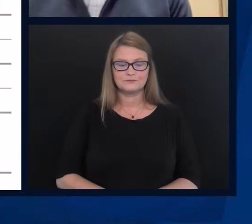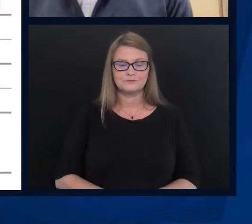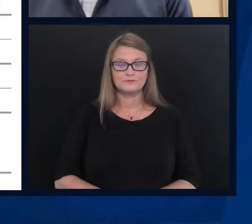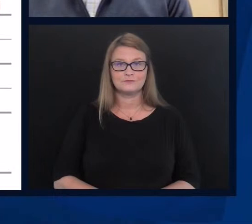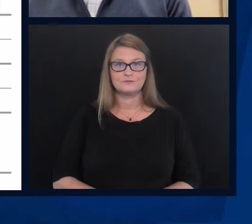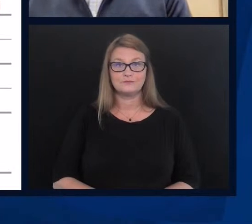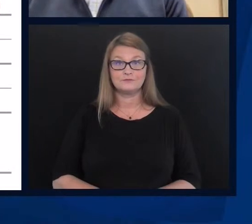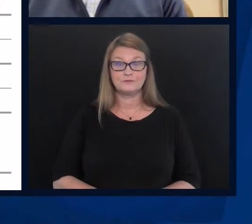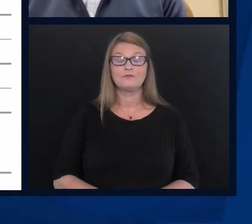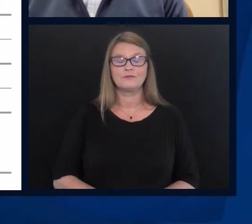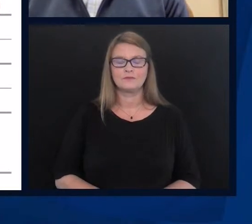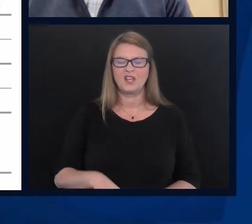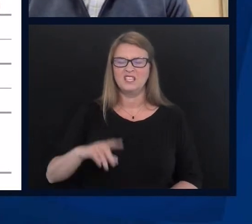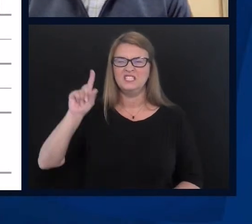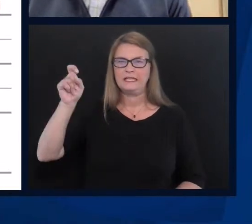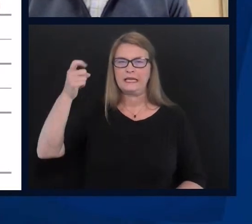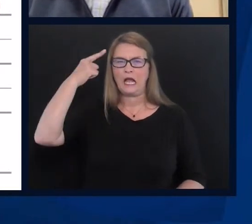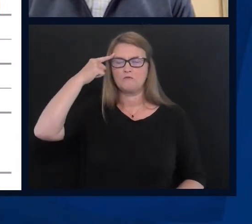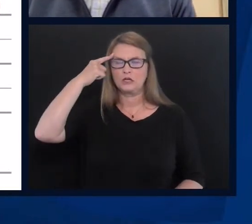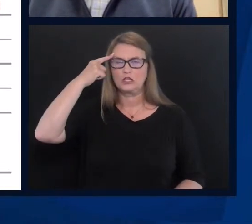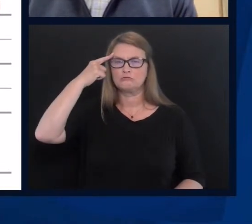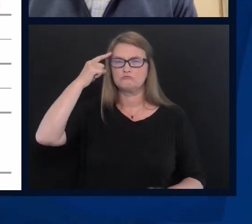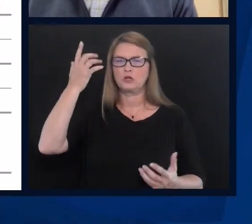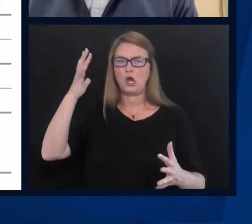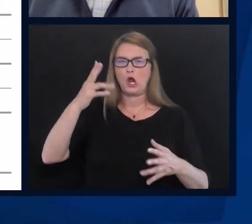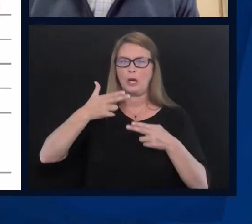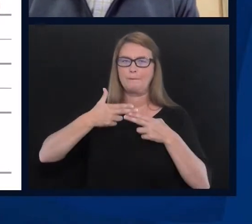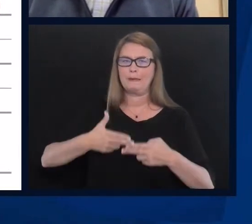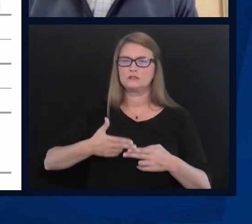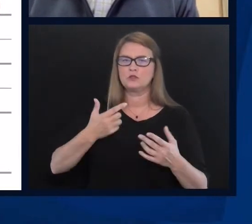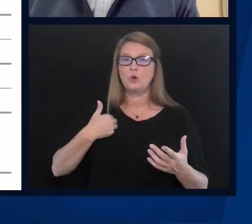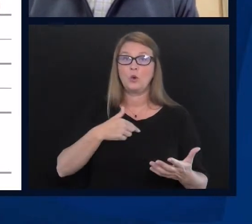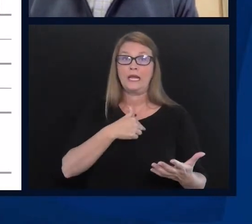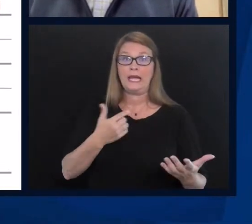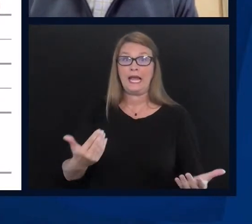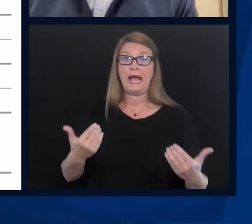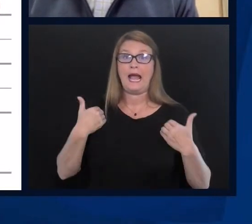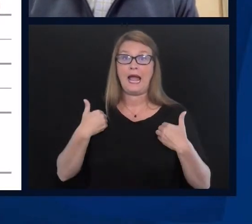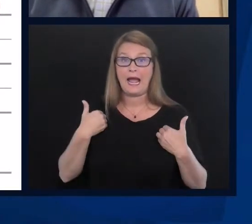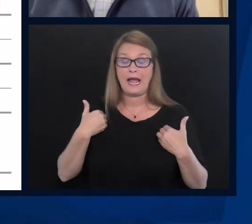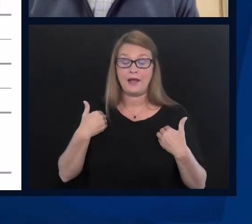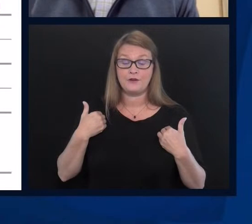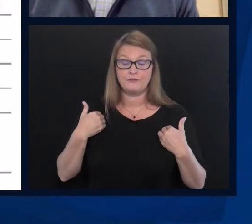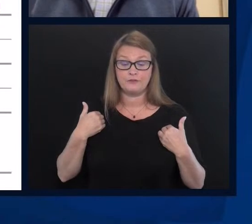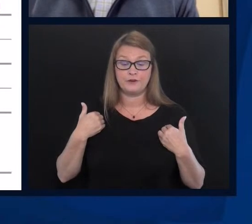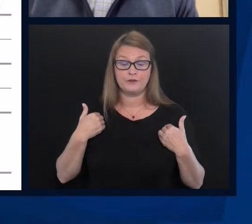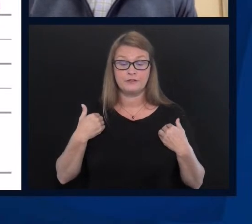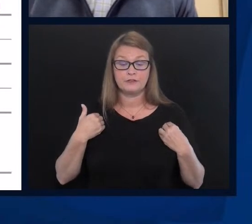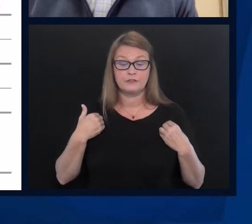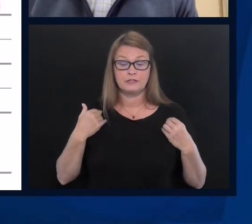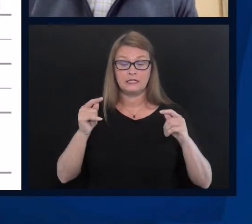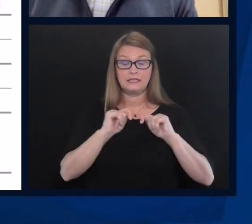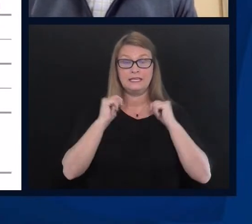So as the governor pointed out, we have, with work of the team from